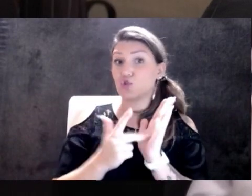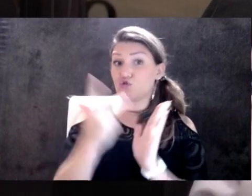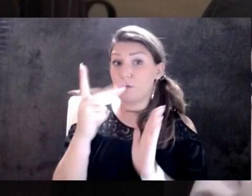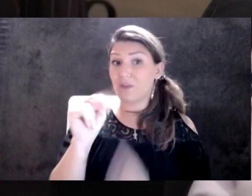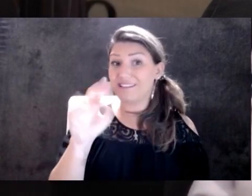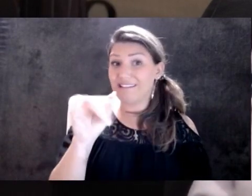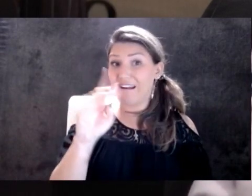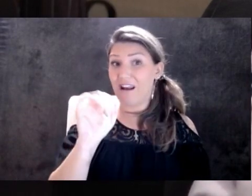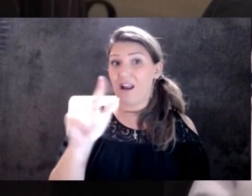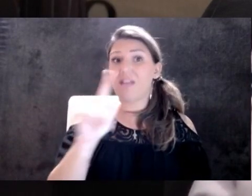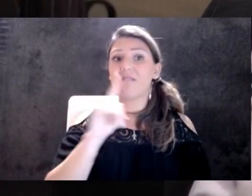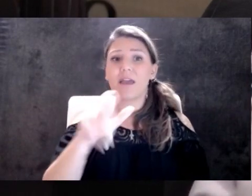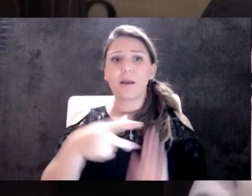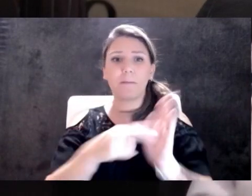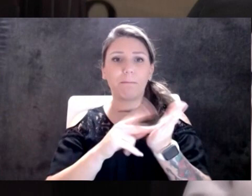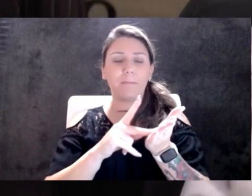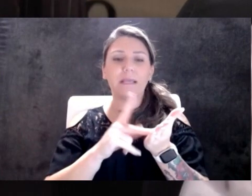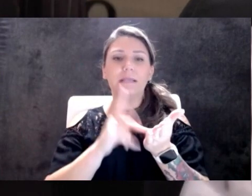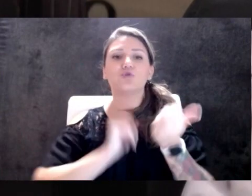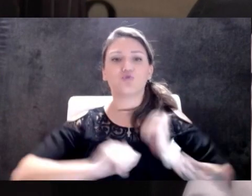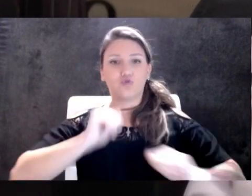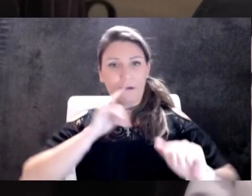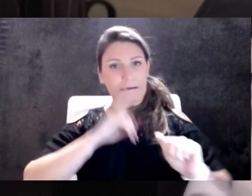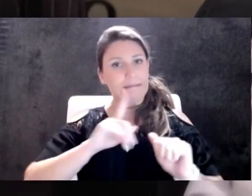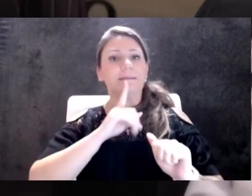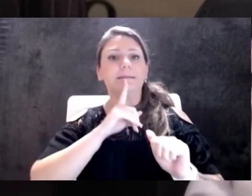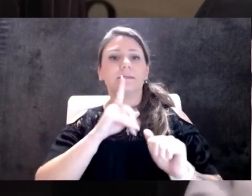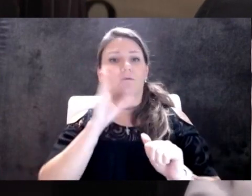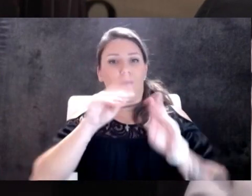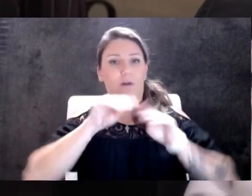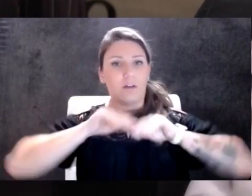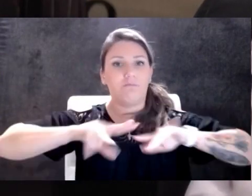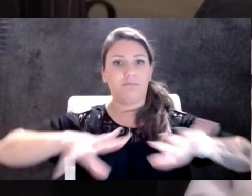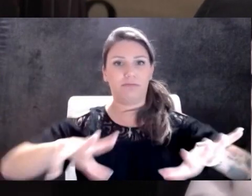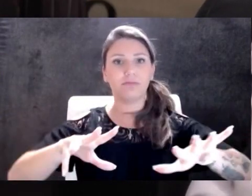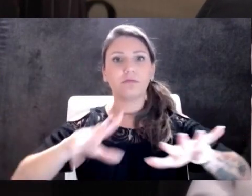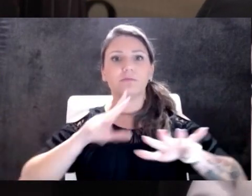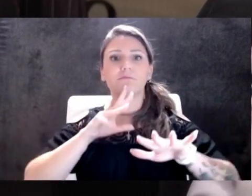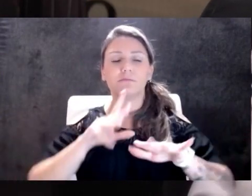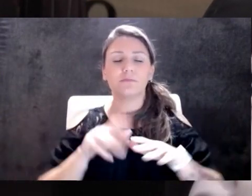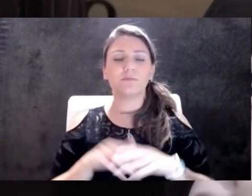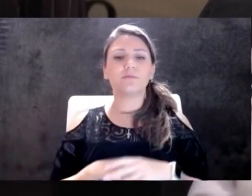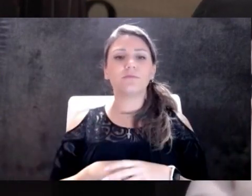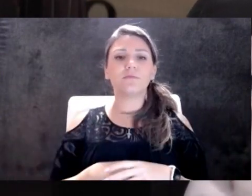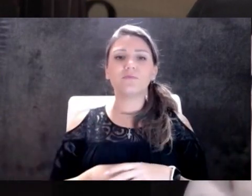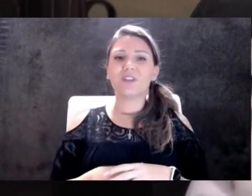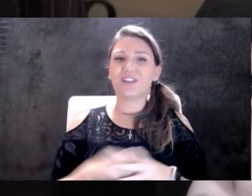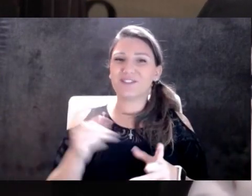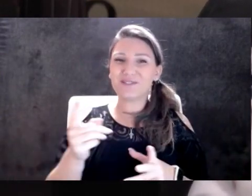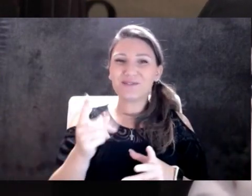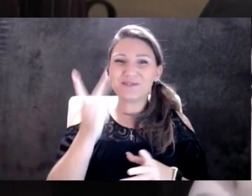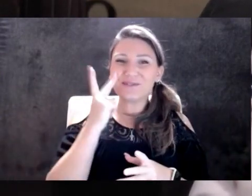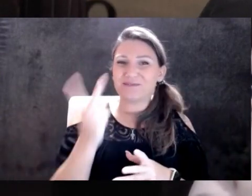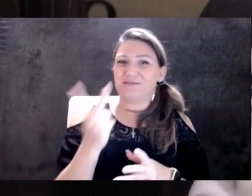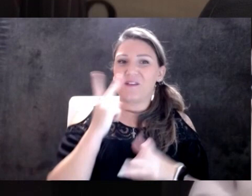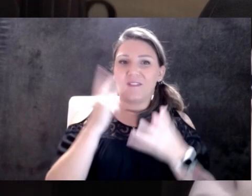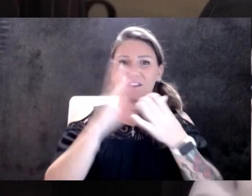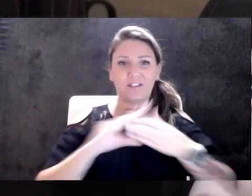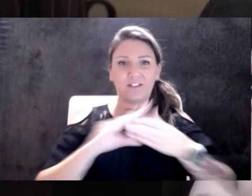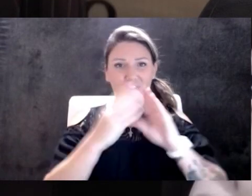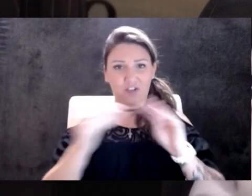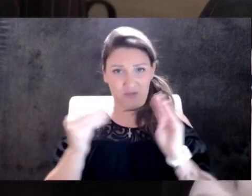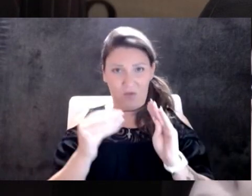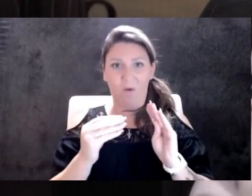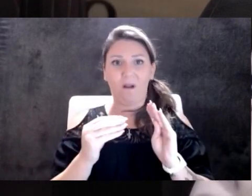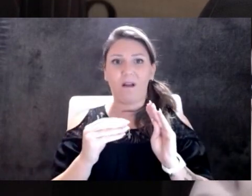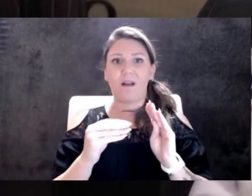with an aggressive outcome. And as we saw in the story, it came back a few years after initial diagnosis